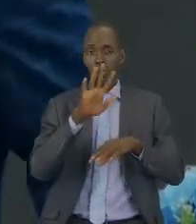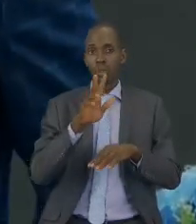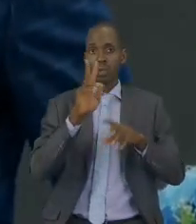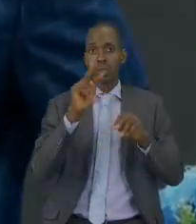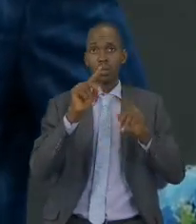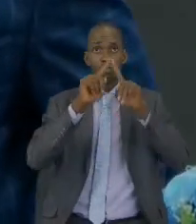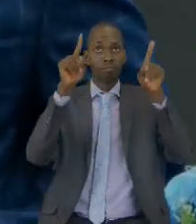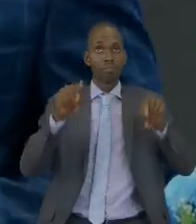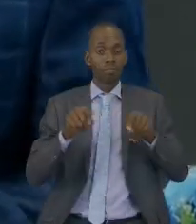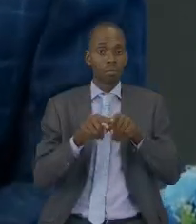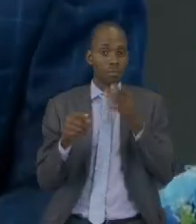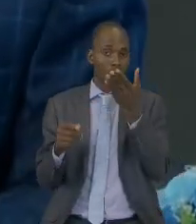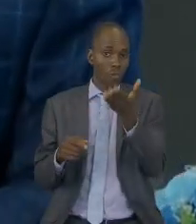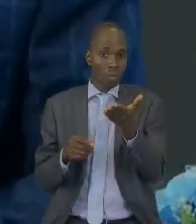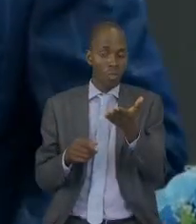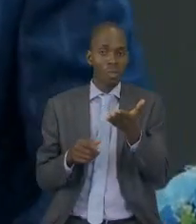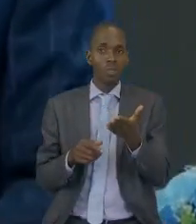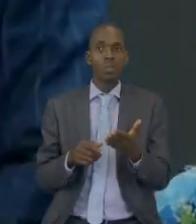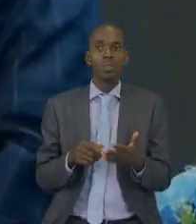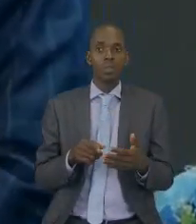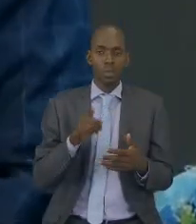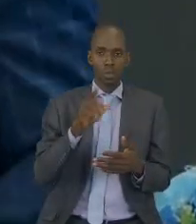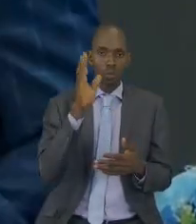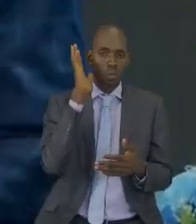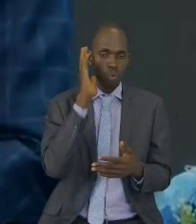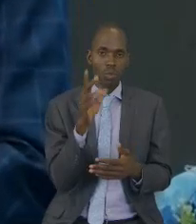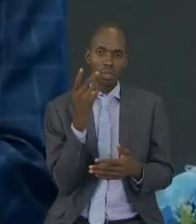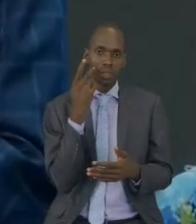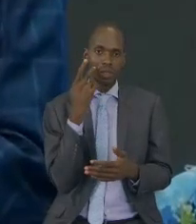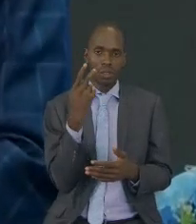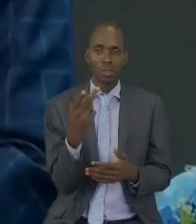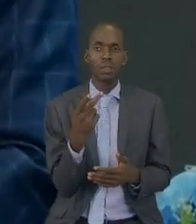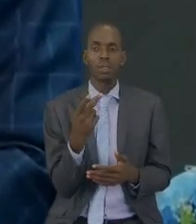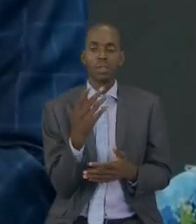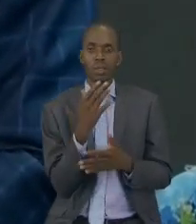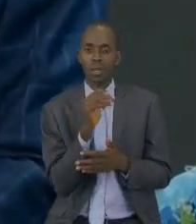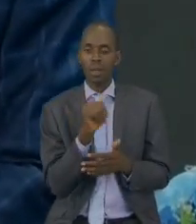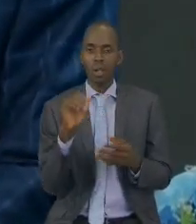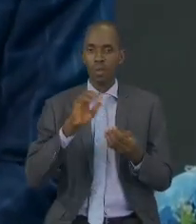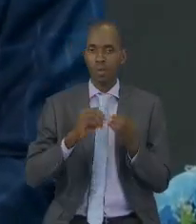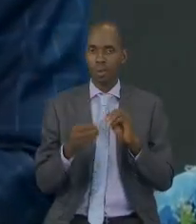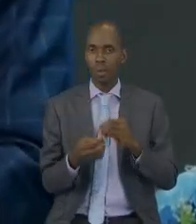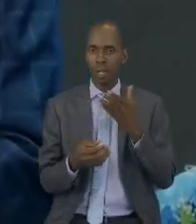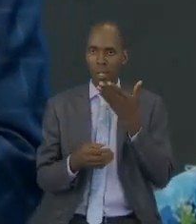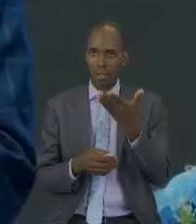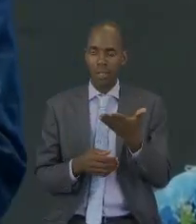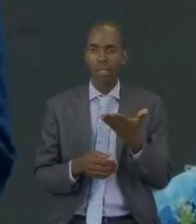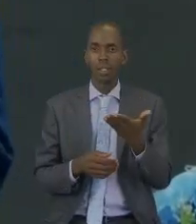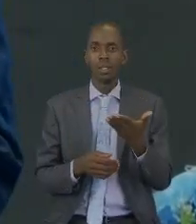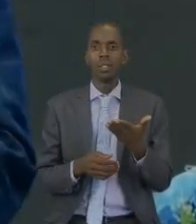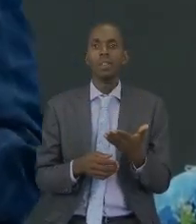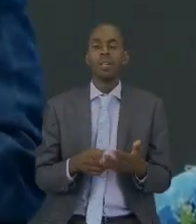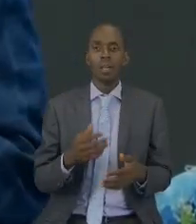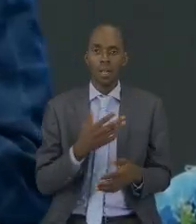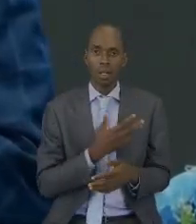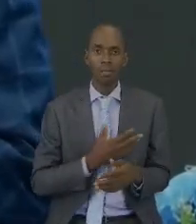now at the bottom of what you are using, and by the grace of God, you complete the form there.